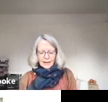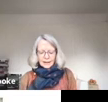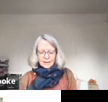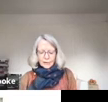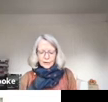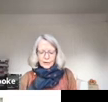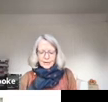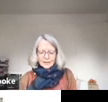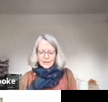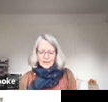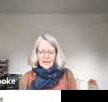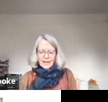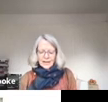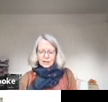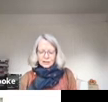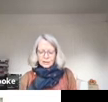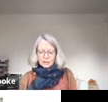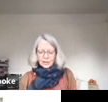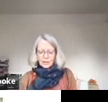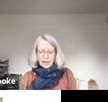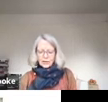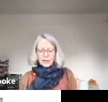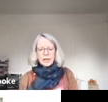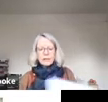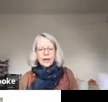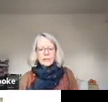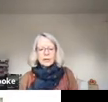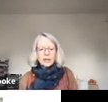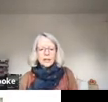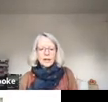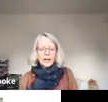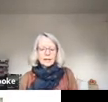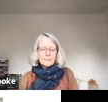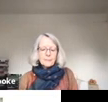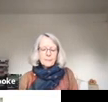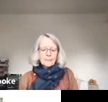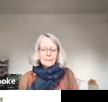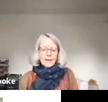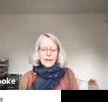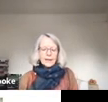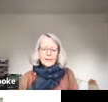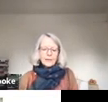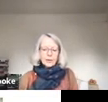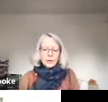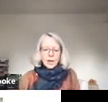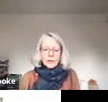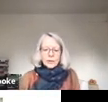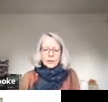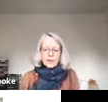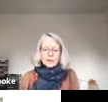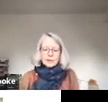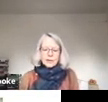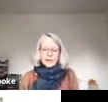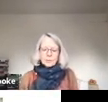autodidact lacked the self-reflexivity integral to the creation of avant-garde art. In his view,